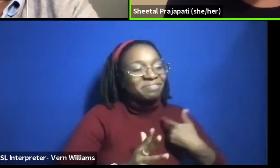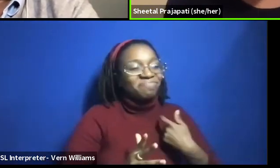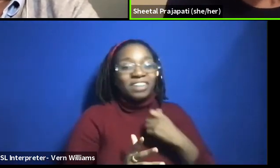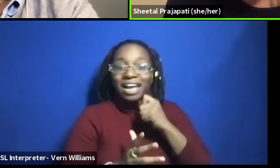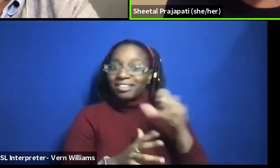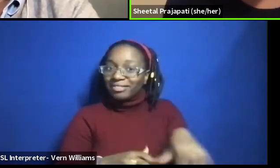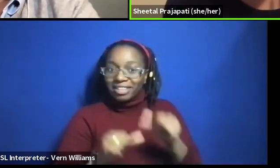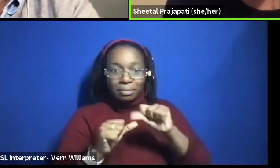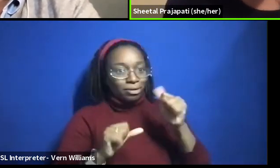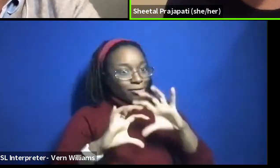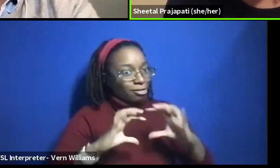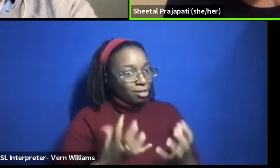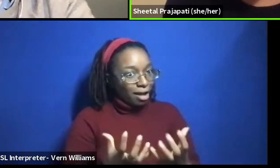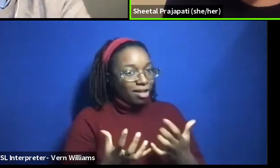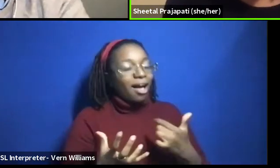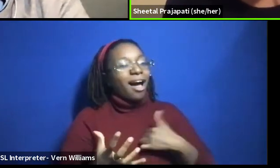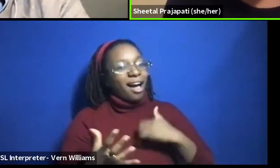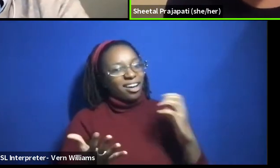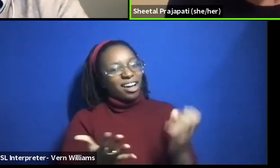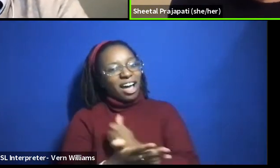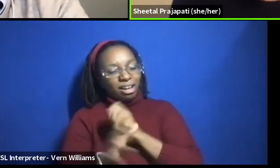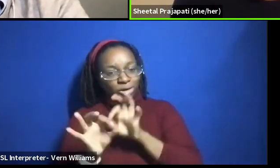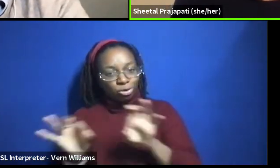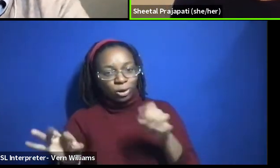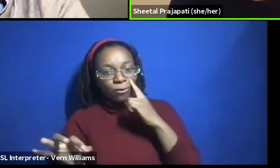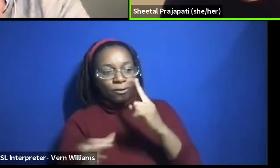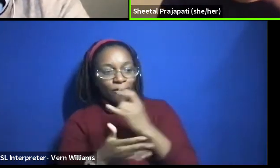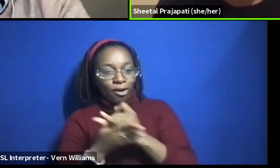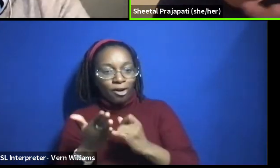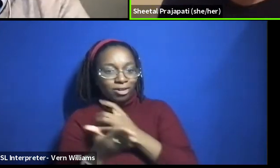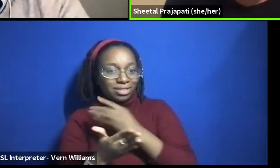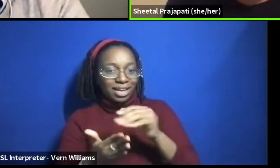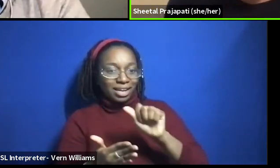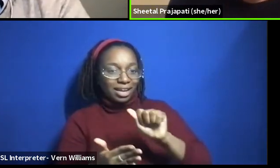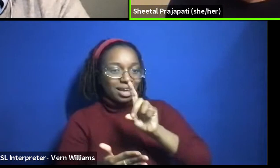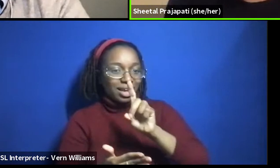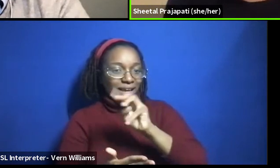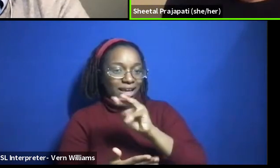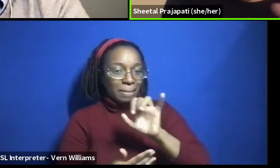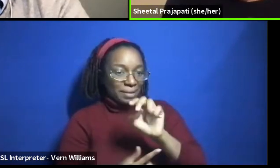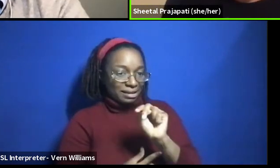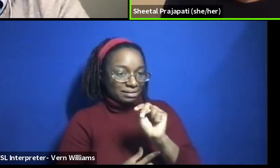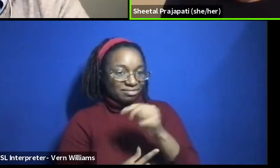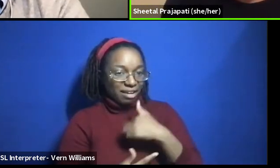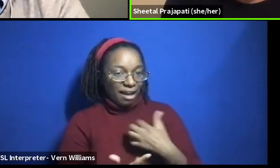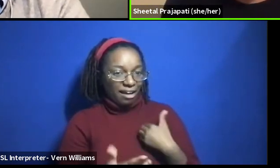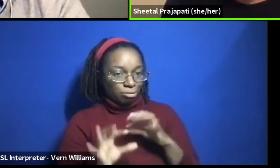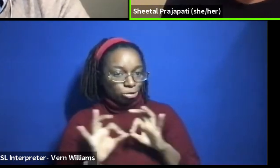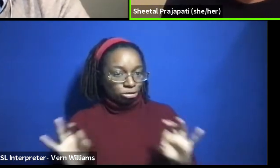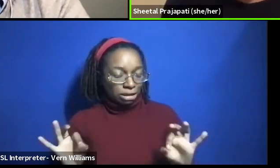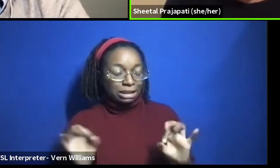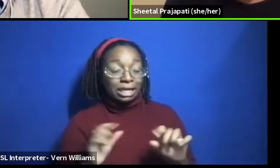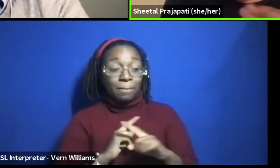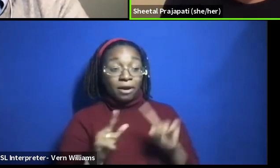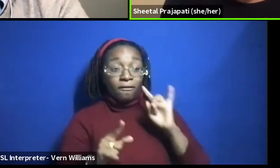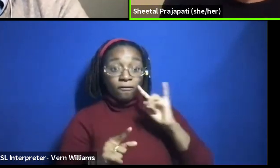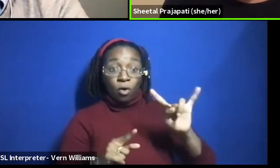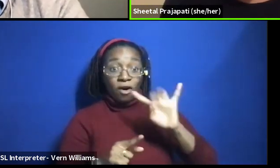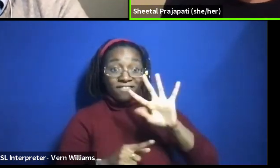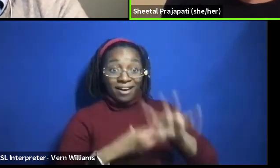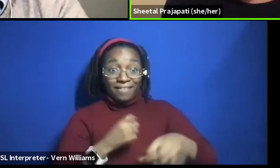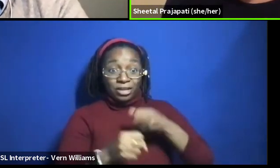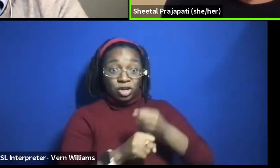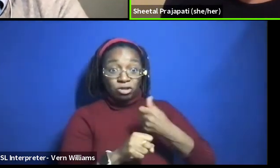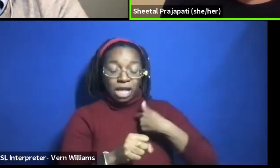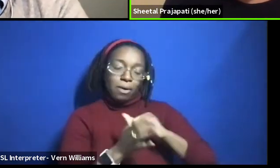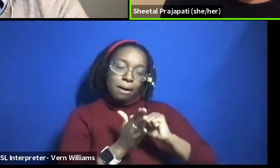graduate degree in arts administration. I didn't even get an MFA. But that practice for that 5 years was really